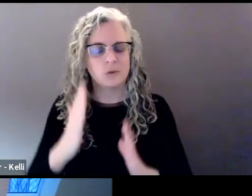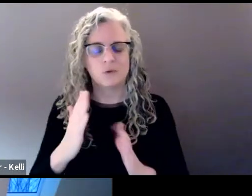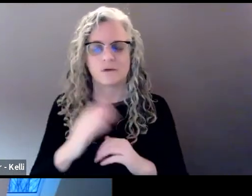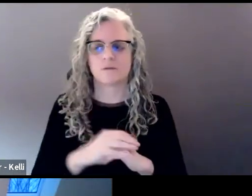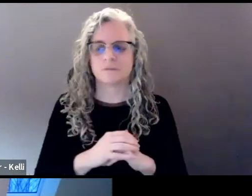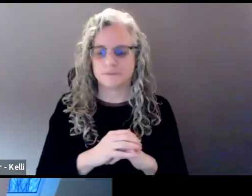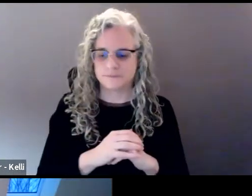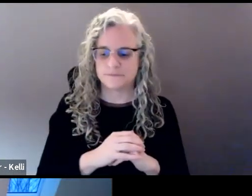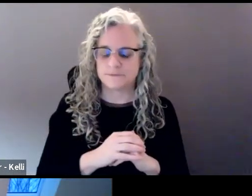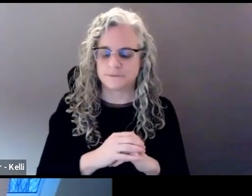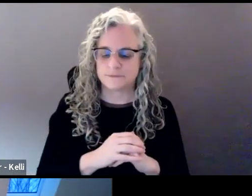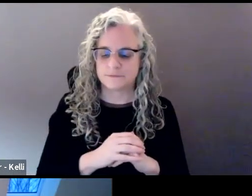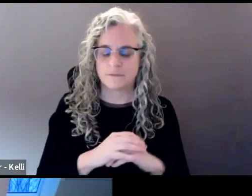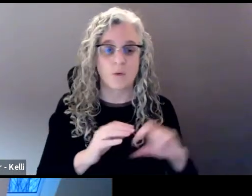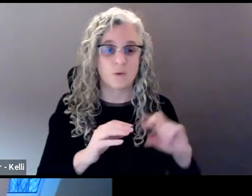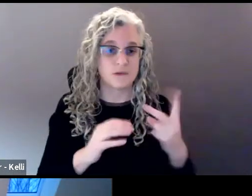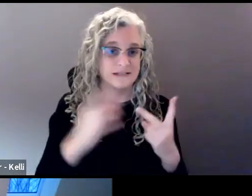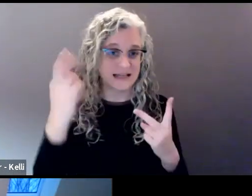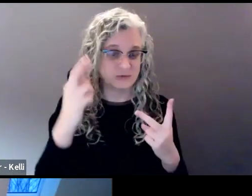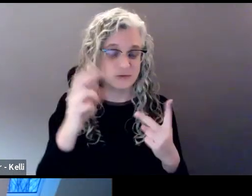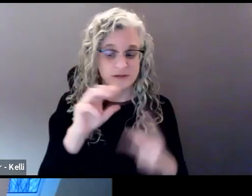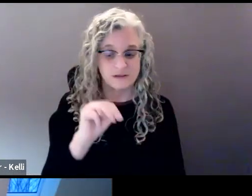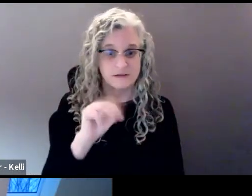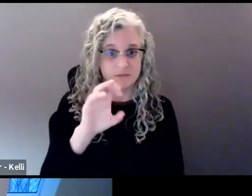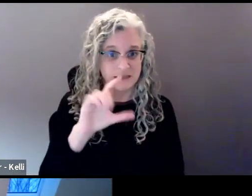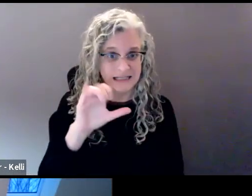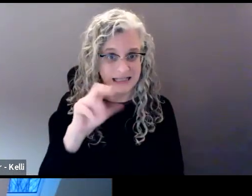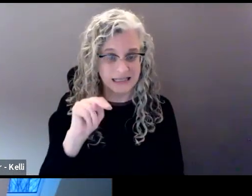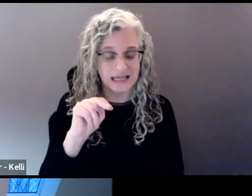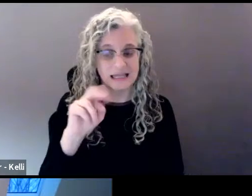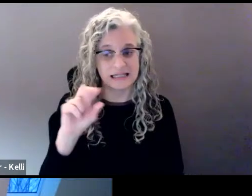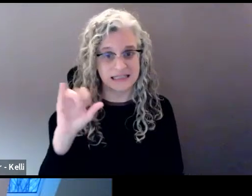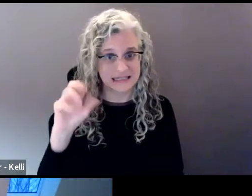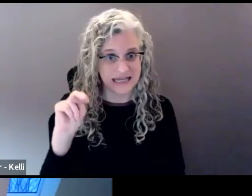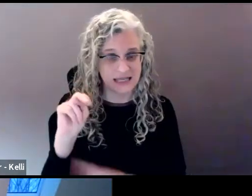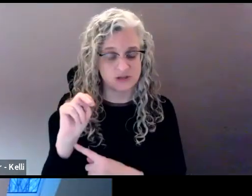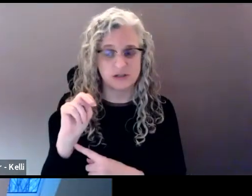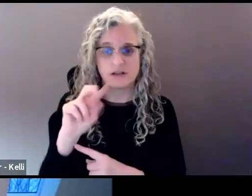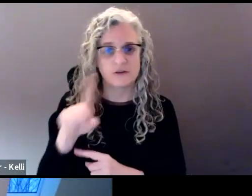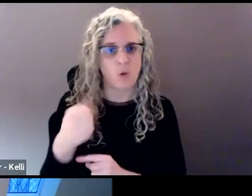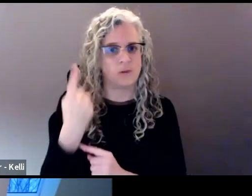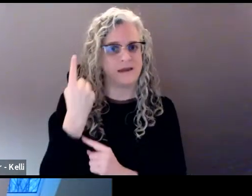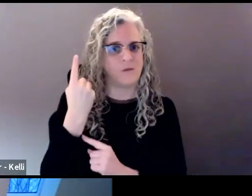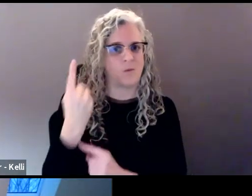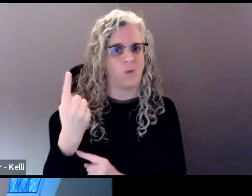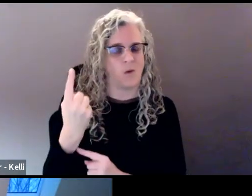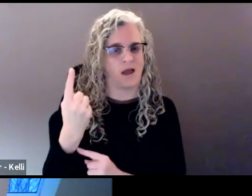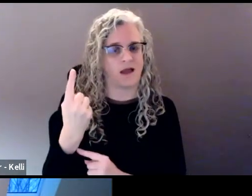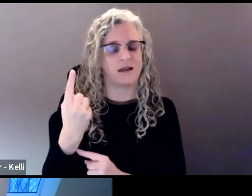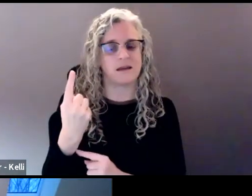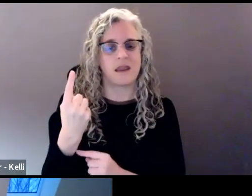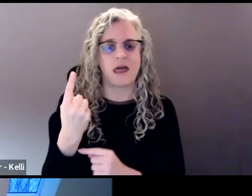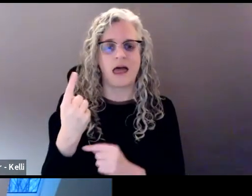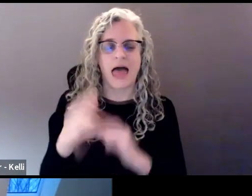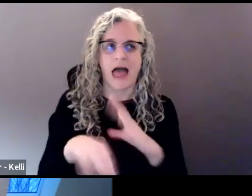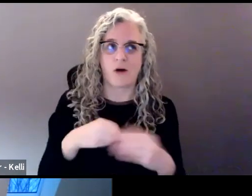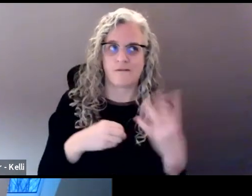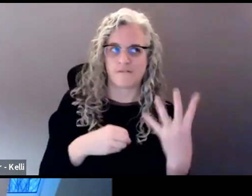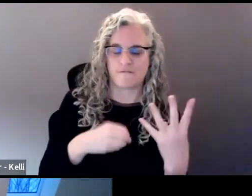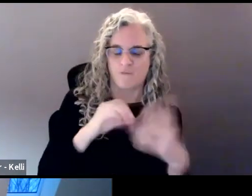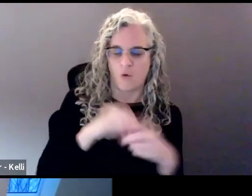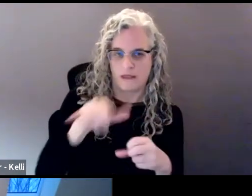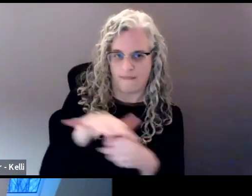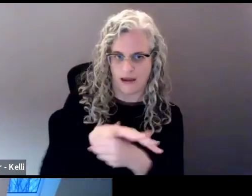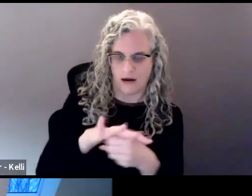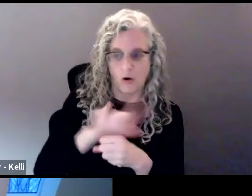limited. Second, the McLean Metro Station is the only rail station of the four stations in the Tyson's McLean